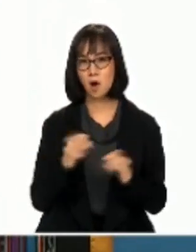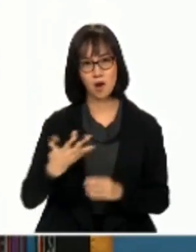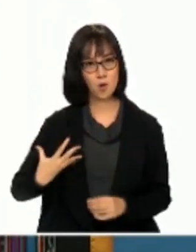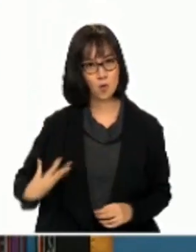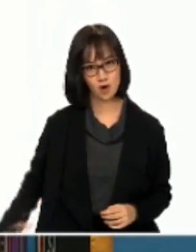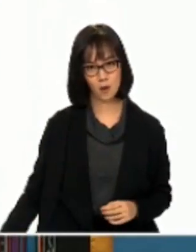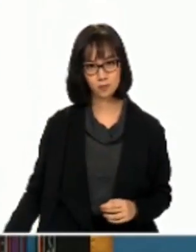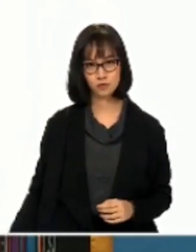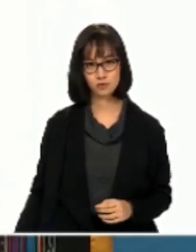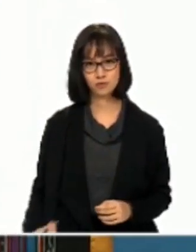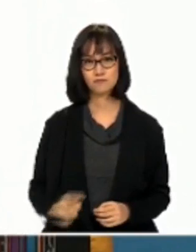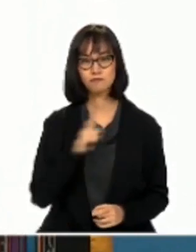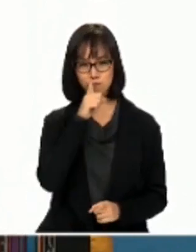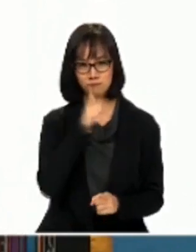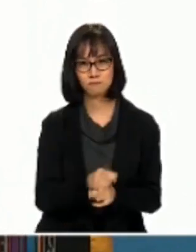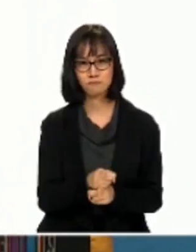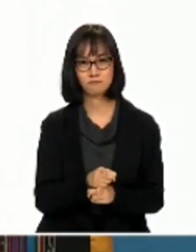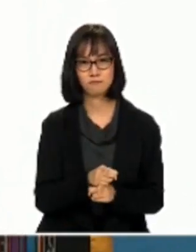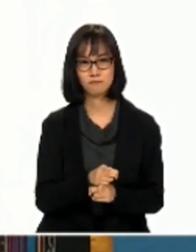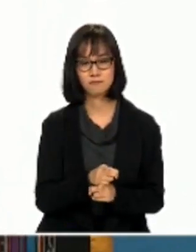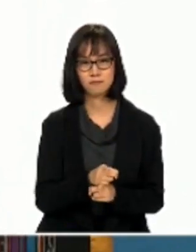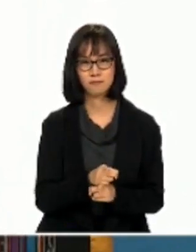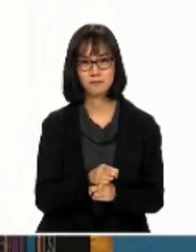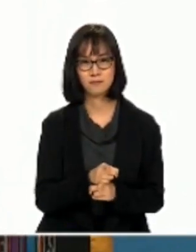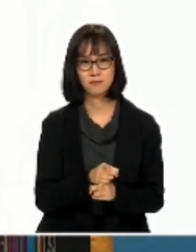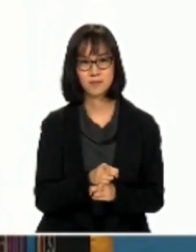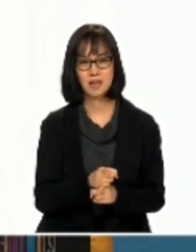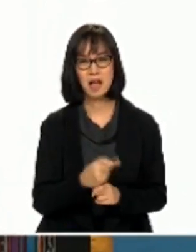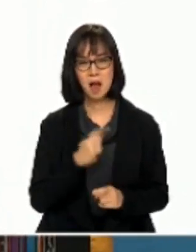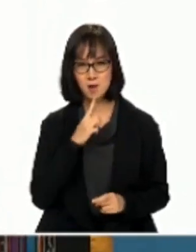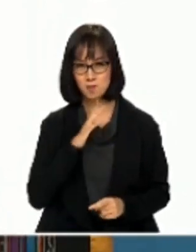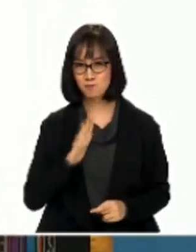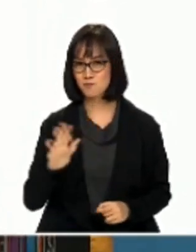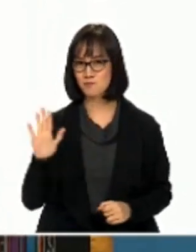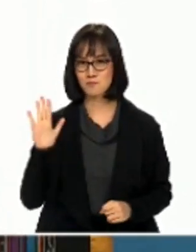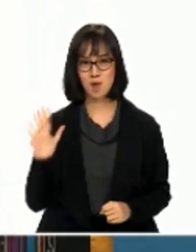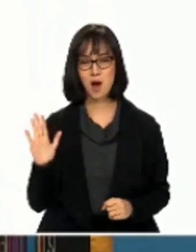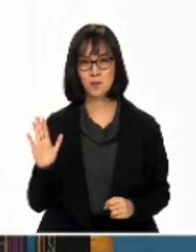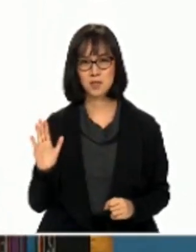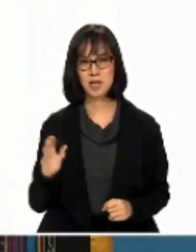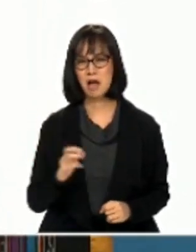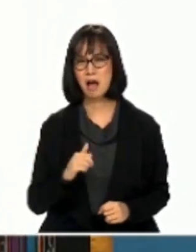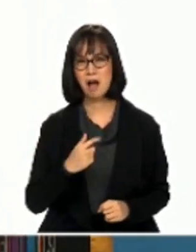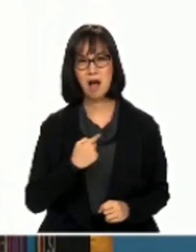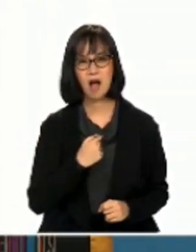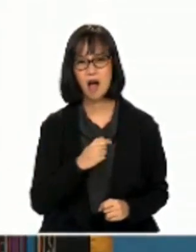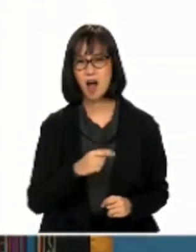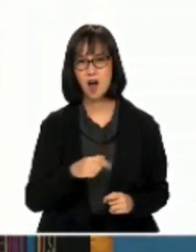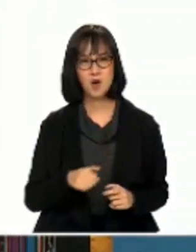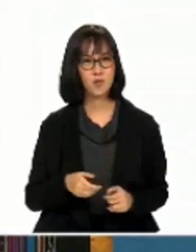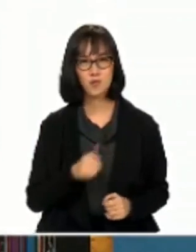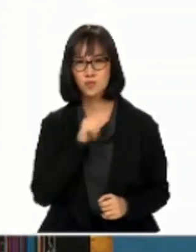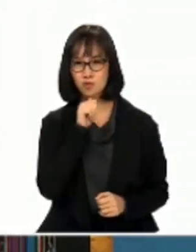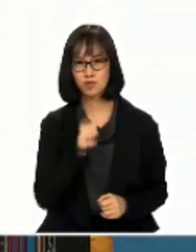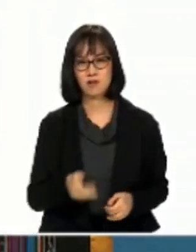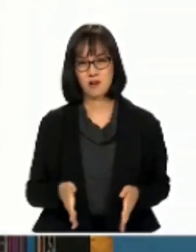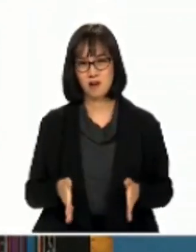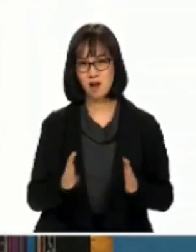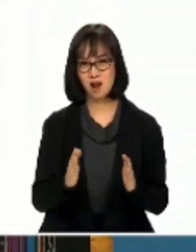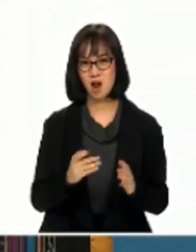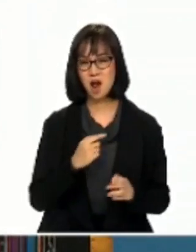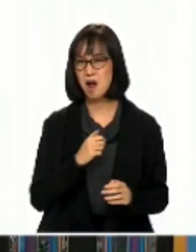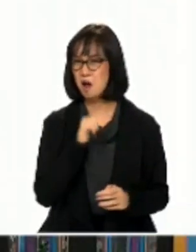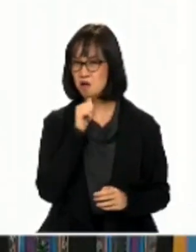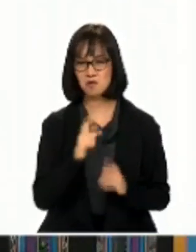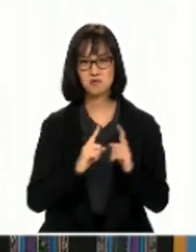you, upon the grave of my father, I do not allow, I do not talk to them. I just say, just